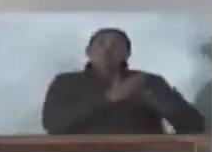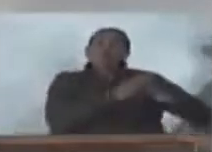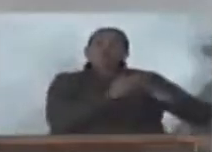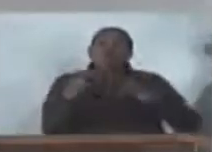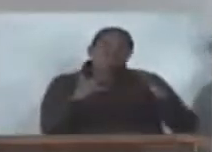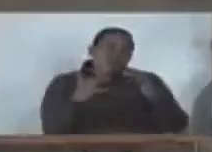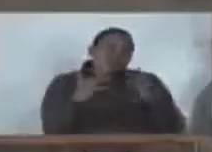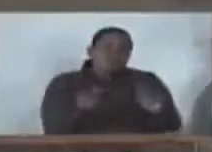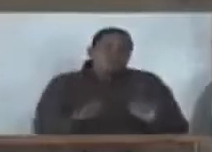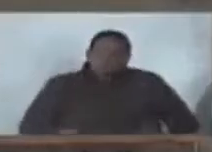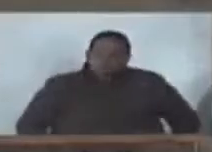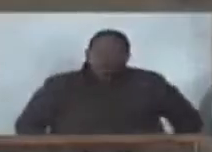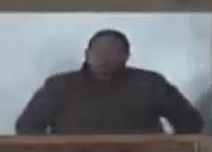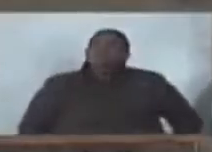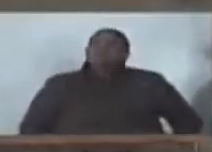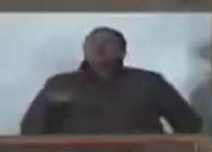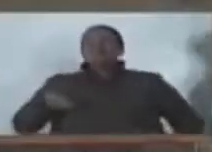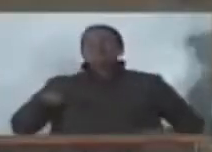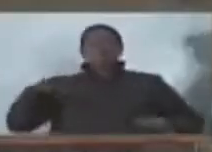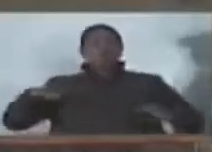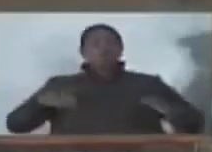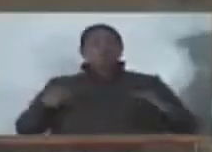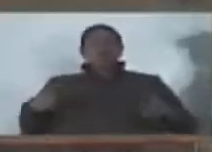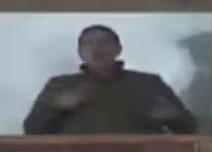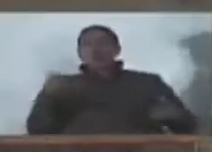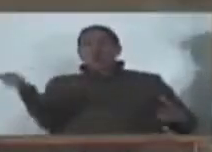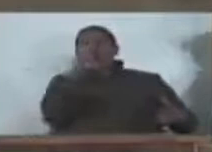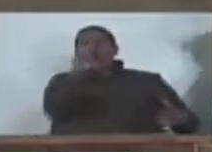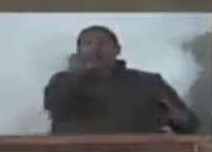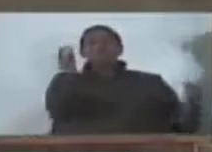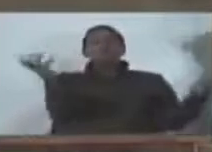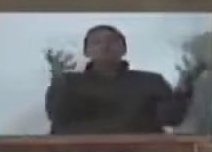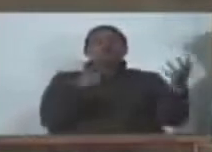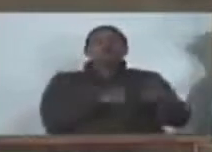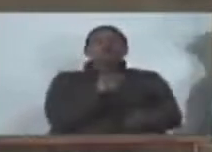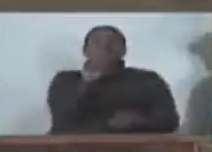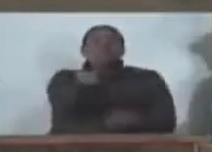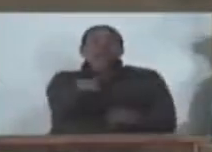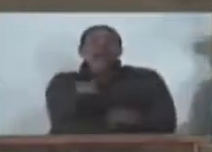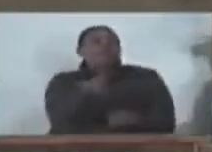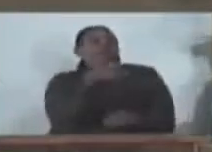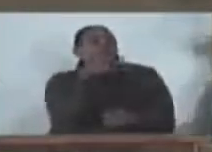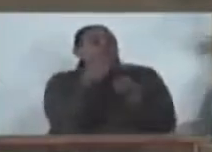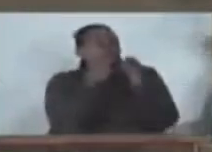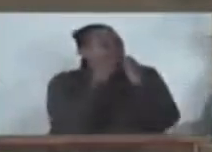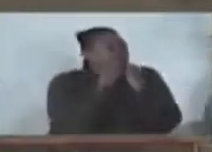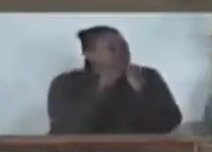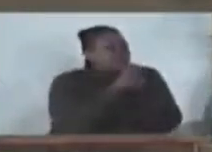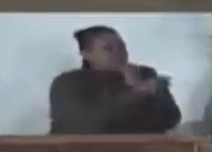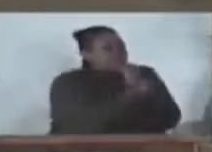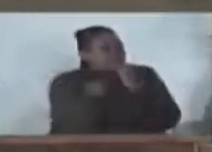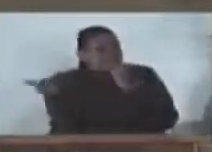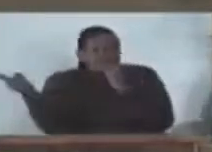violence. In this House, we all must do what we can to protect victims of